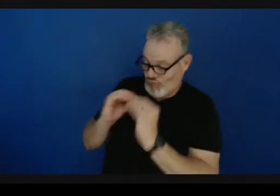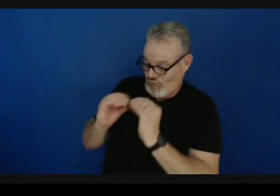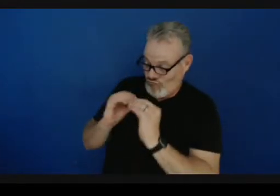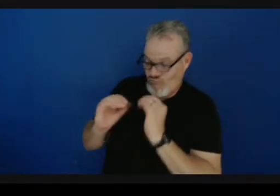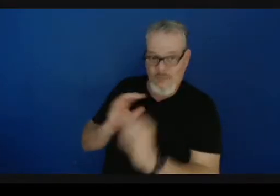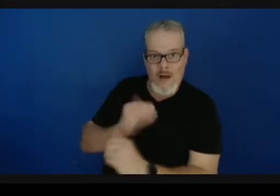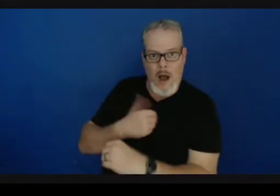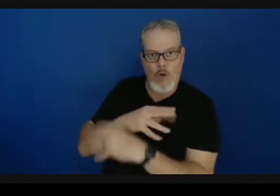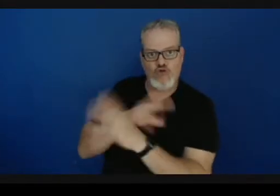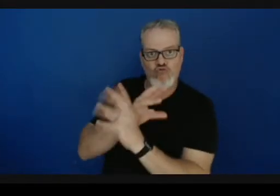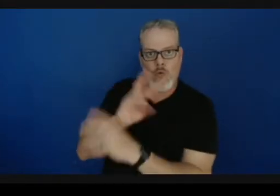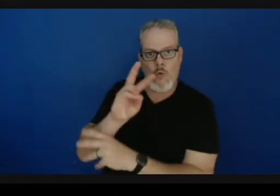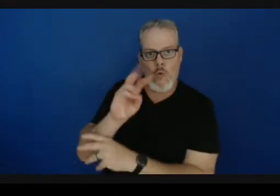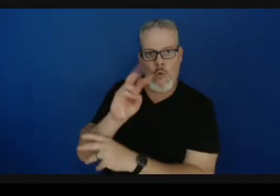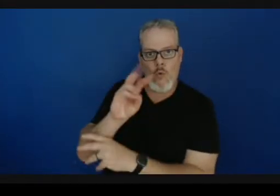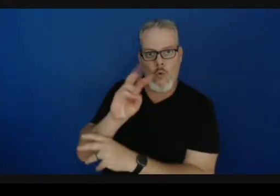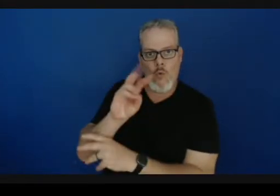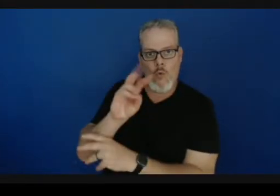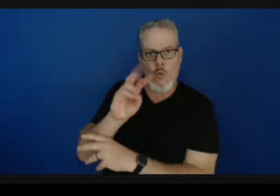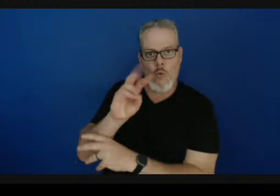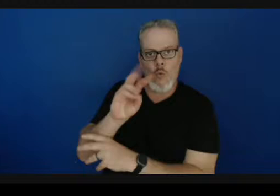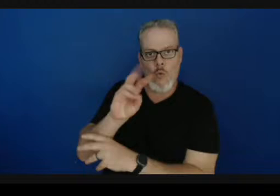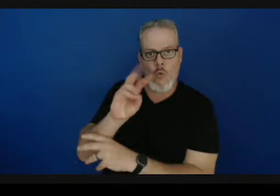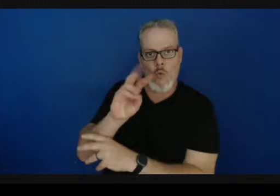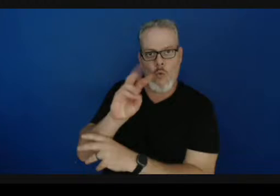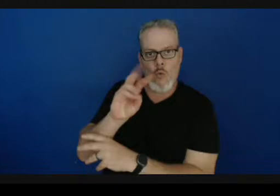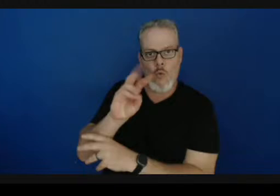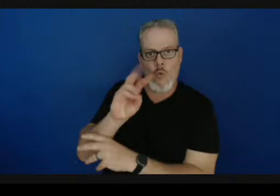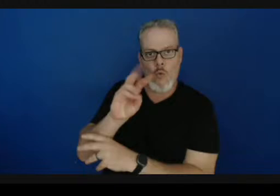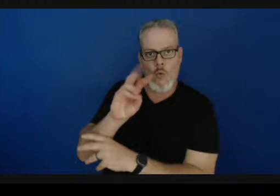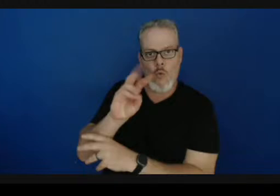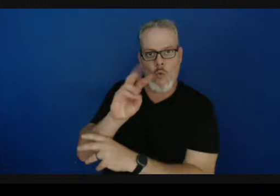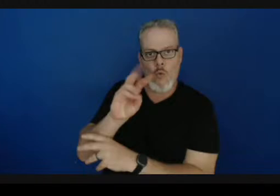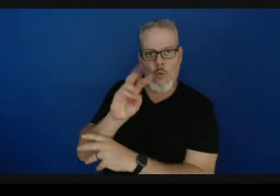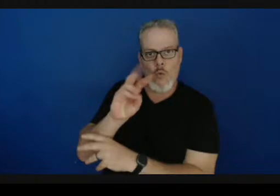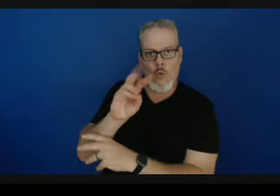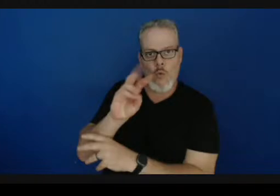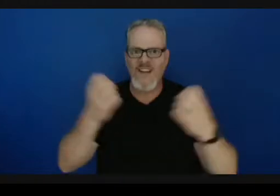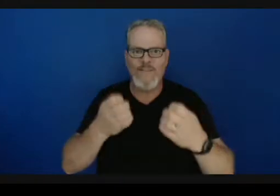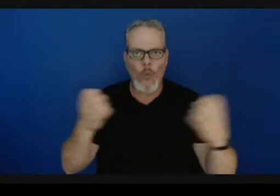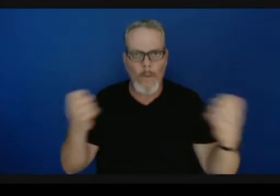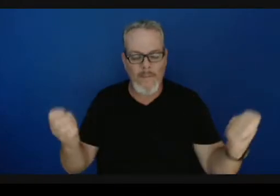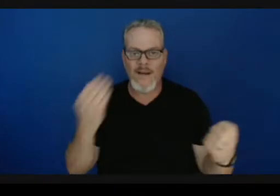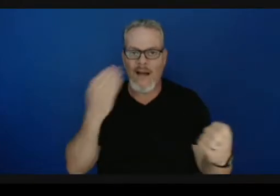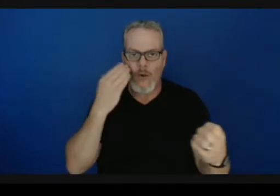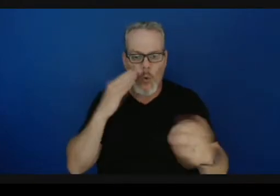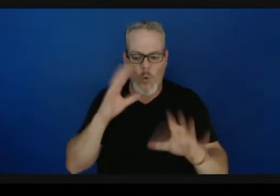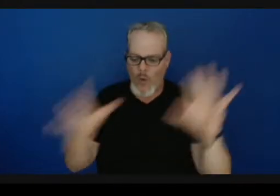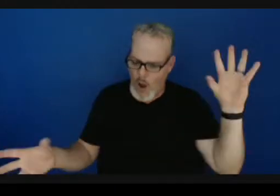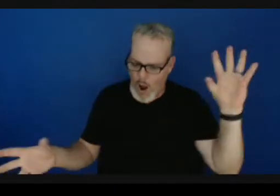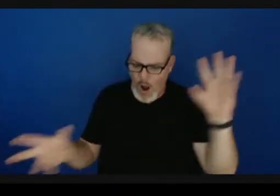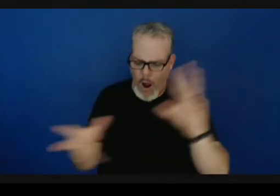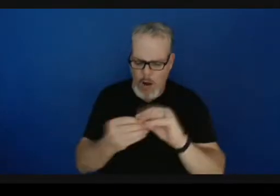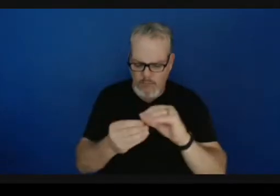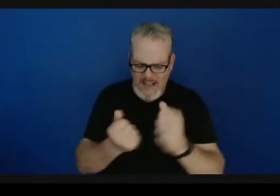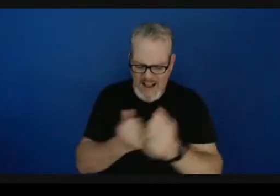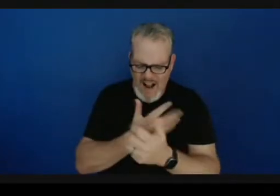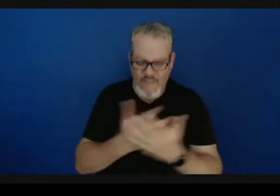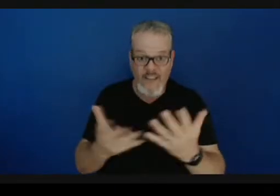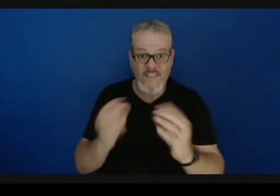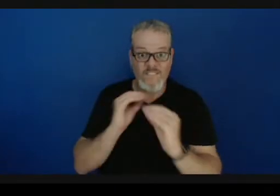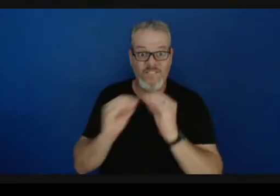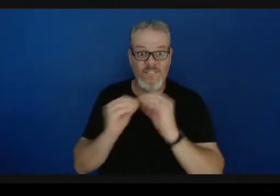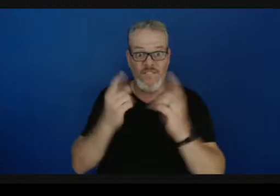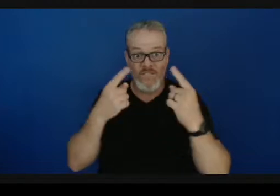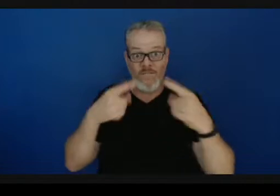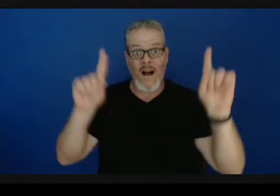rest of the telemetry. So don't know what's going on with that particular station, but I didn't know that the whole network is not quite repaired yet, and they're still working